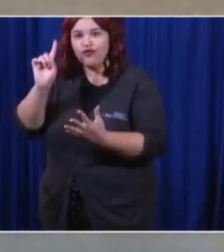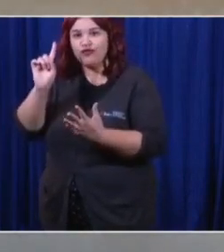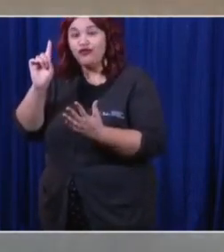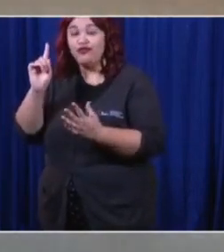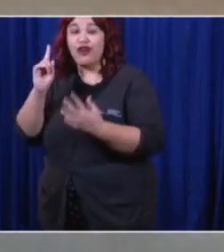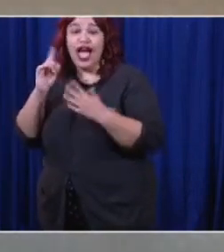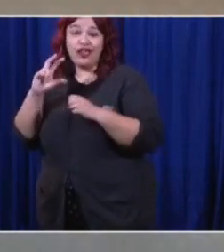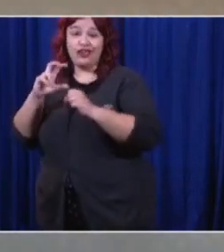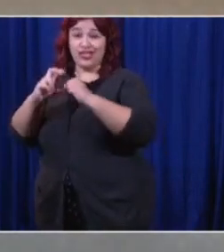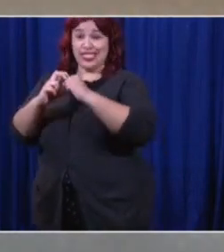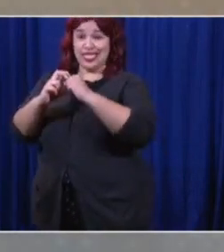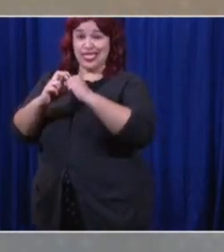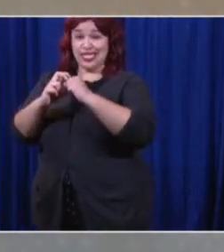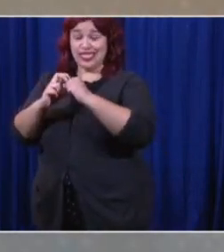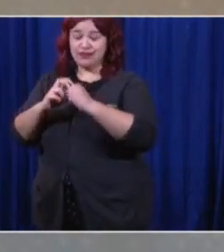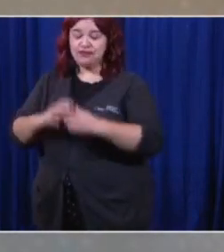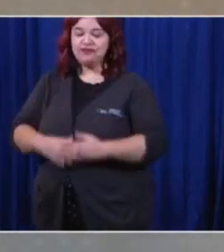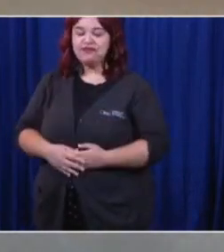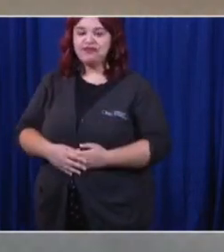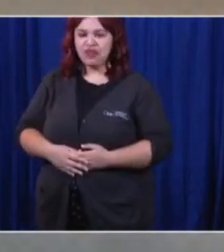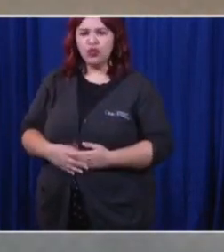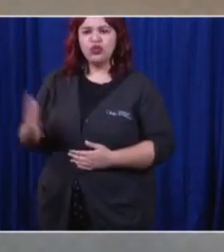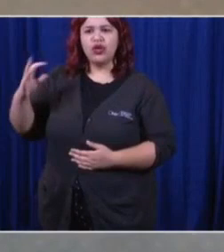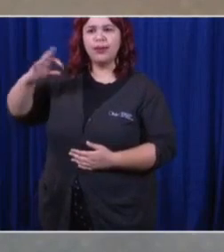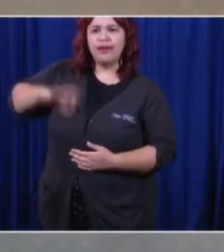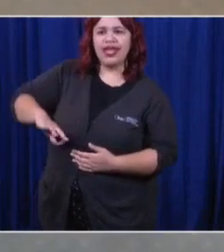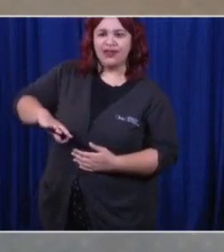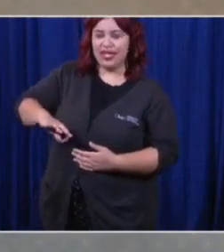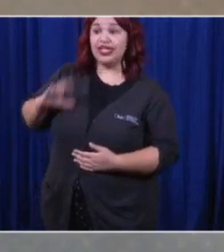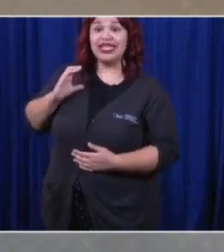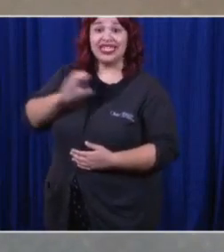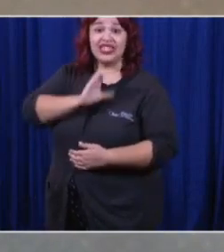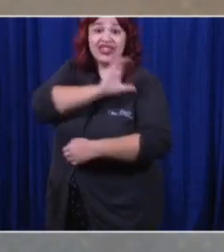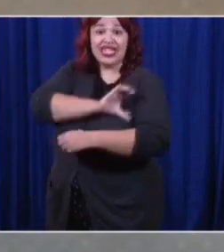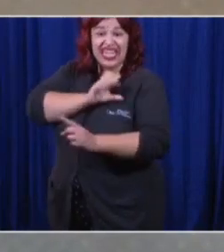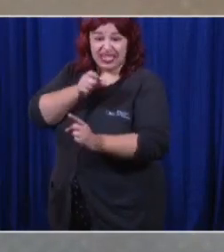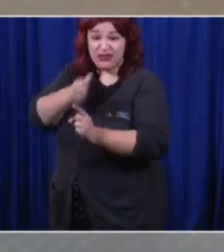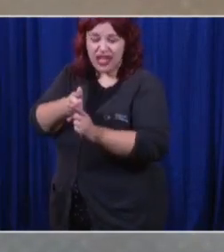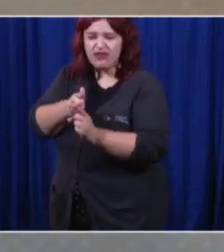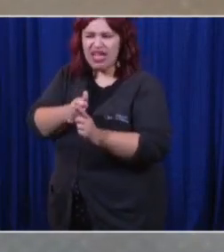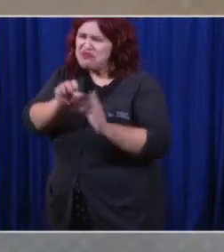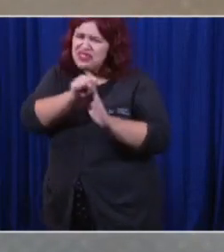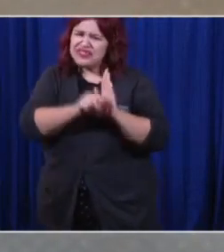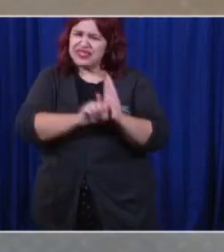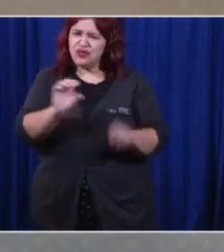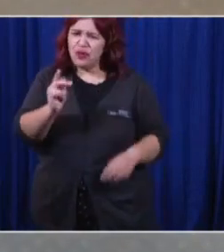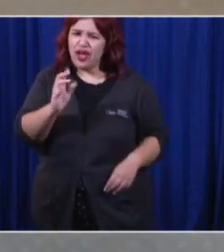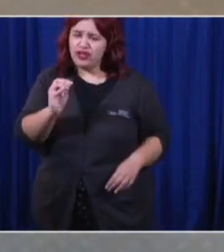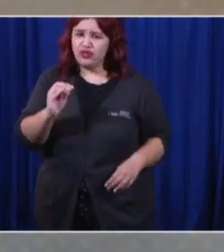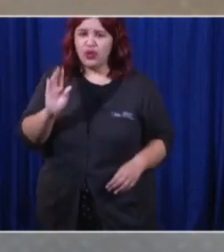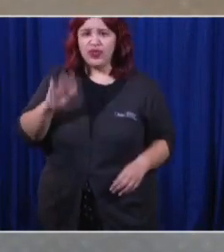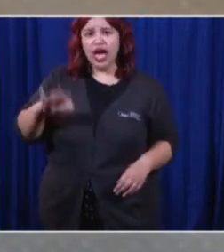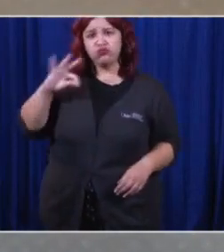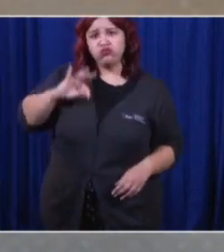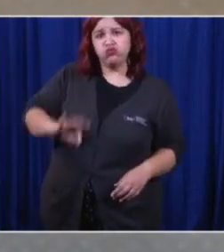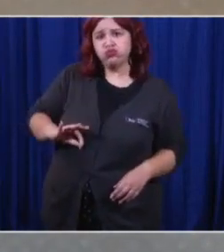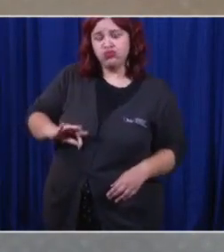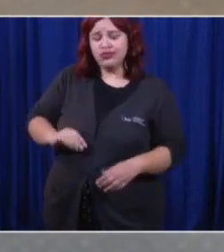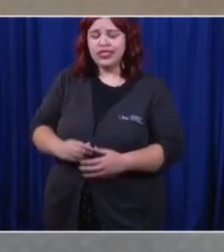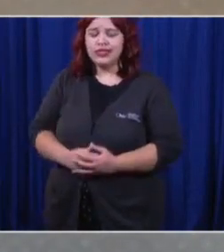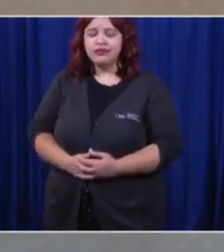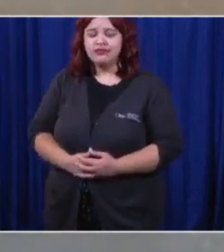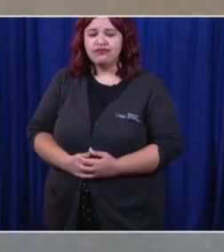Ohio moving into the future. So I think that's been a significant opportunity. When